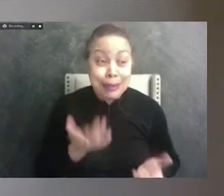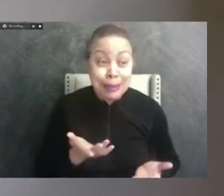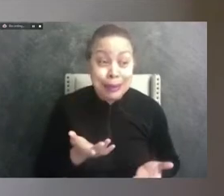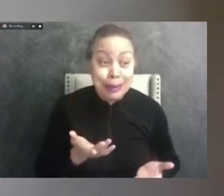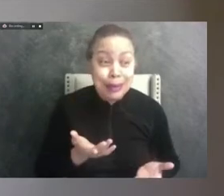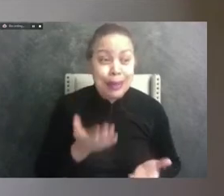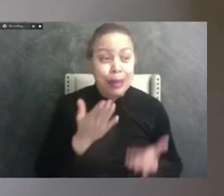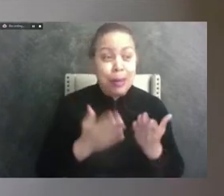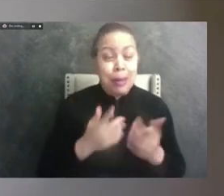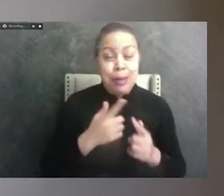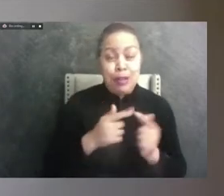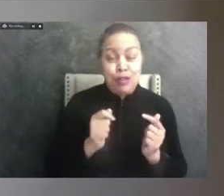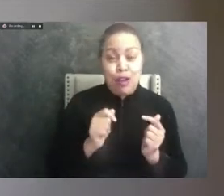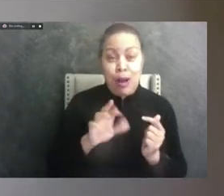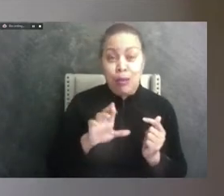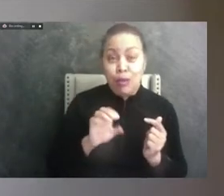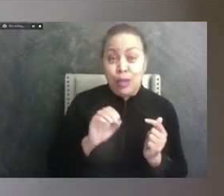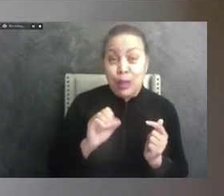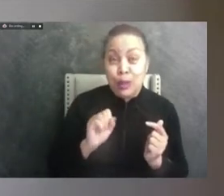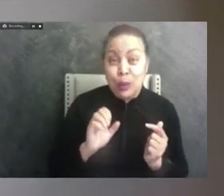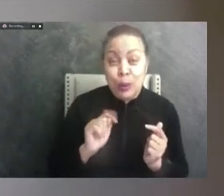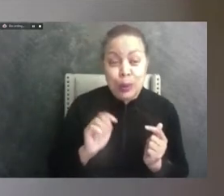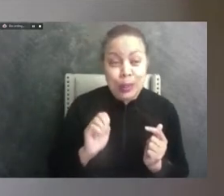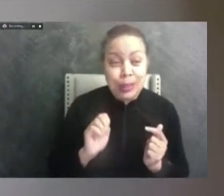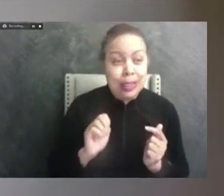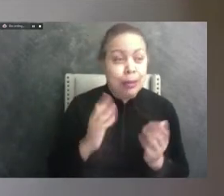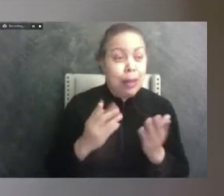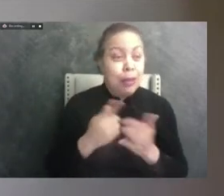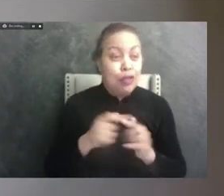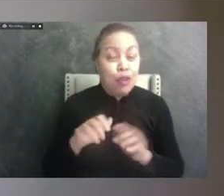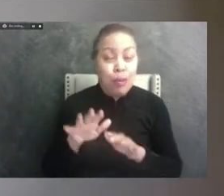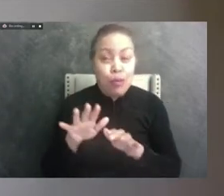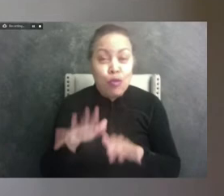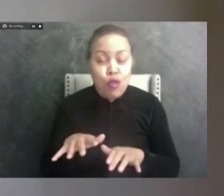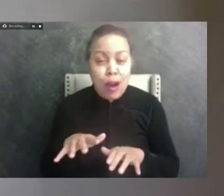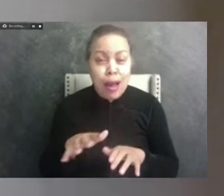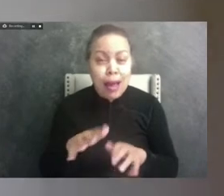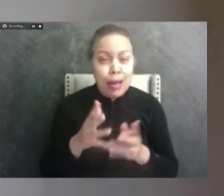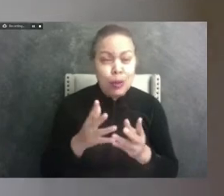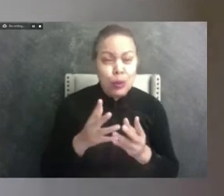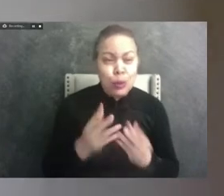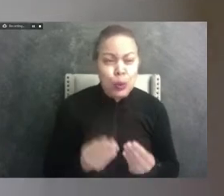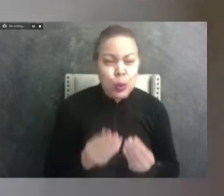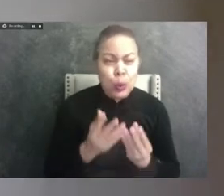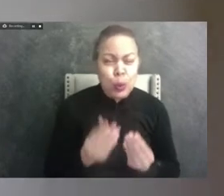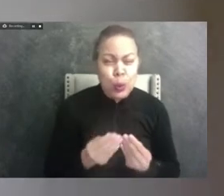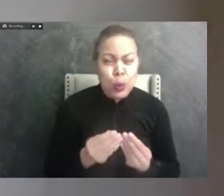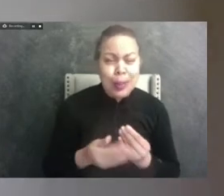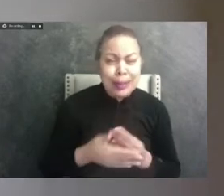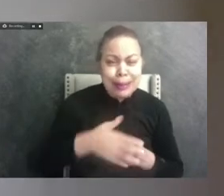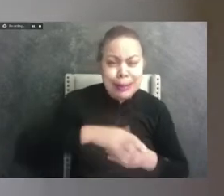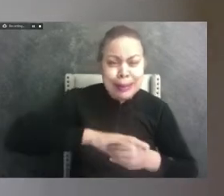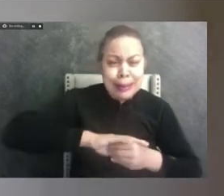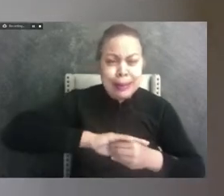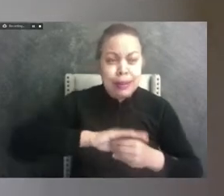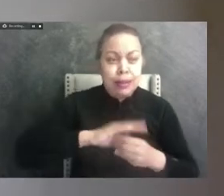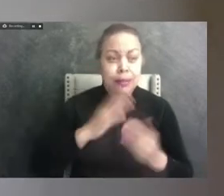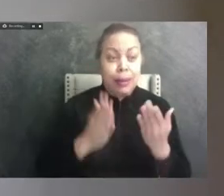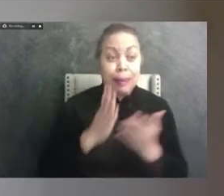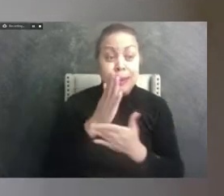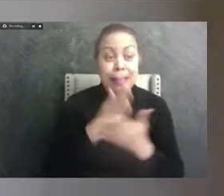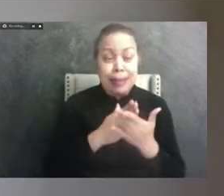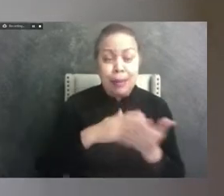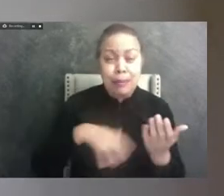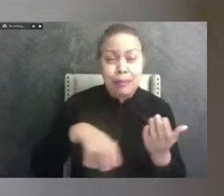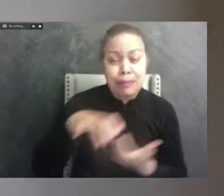or creosote, or rain-soaked macadam, or some mix of